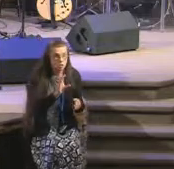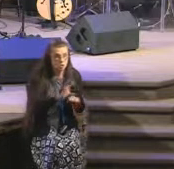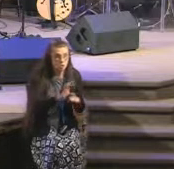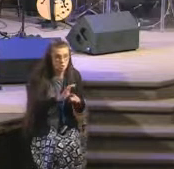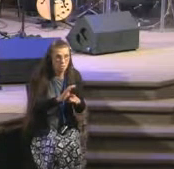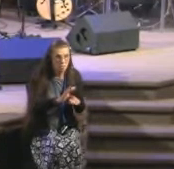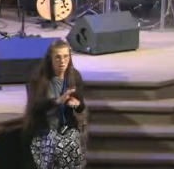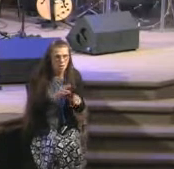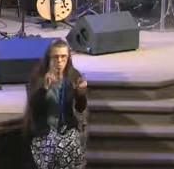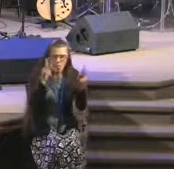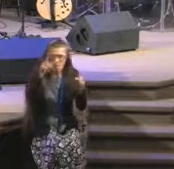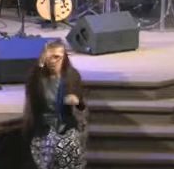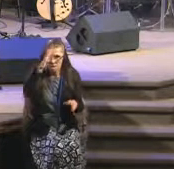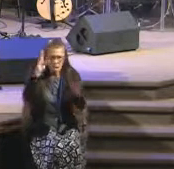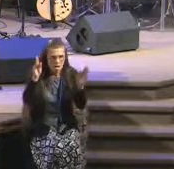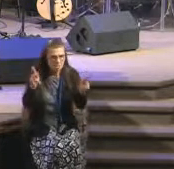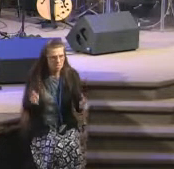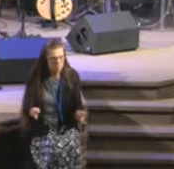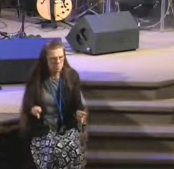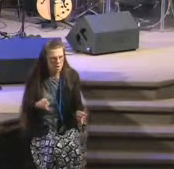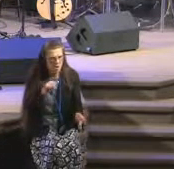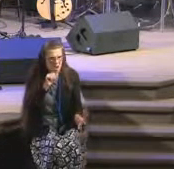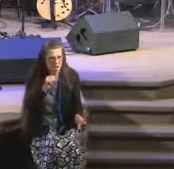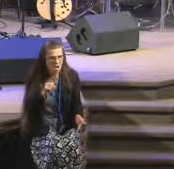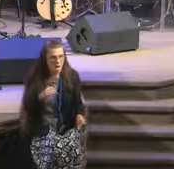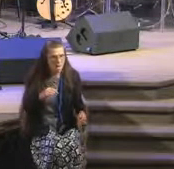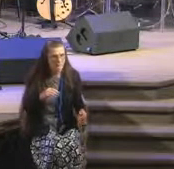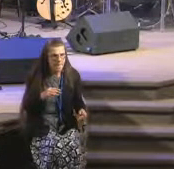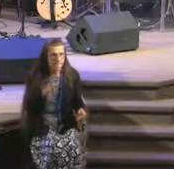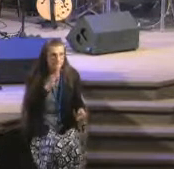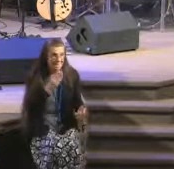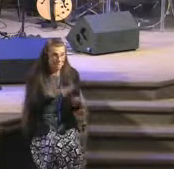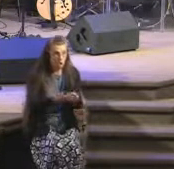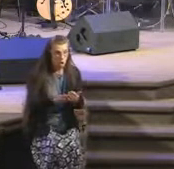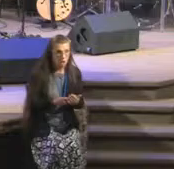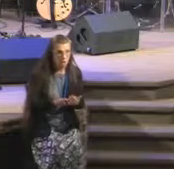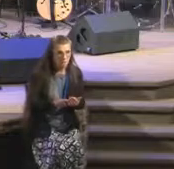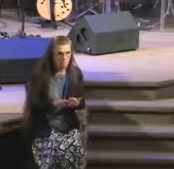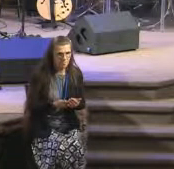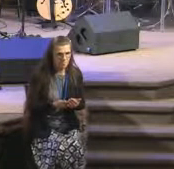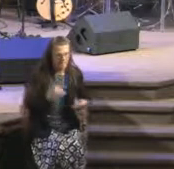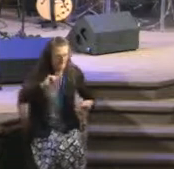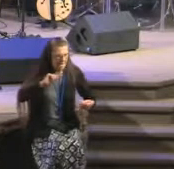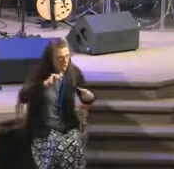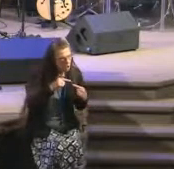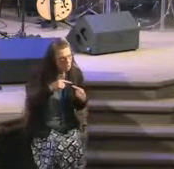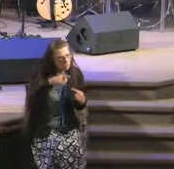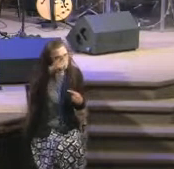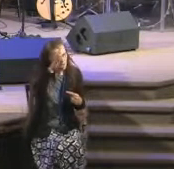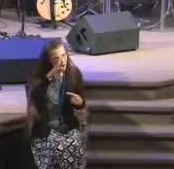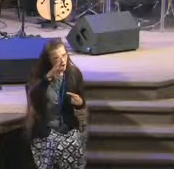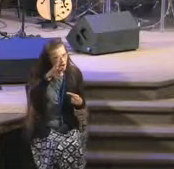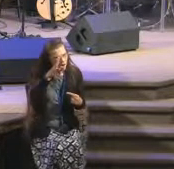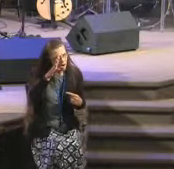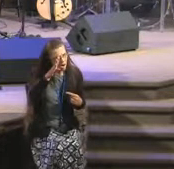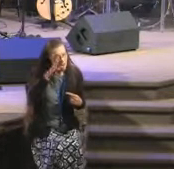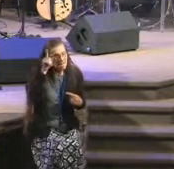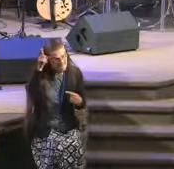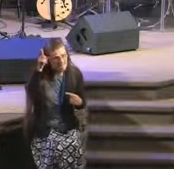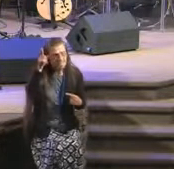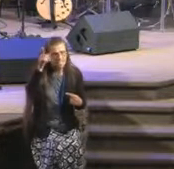people are behaving in an unhealthy manner, it hurts God. Because he's the